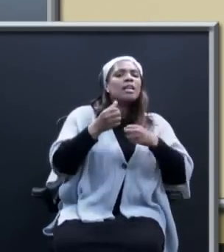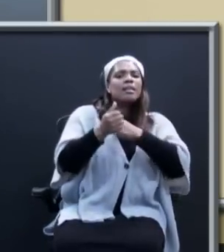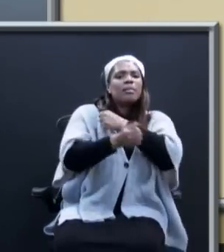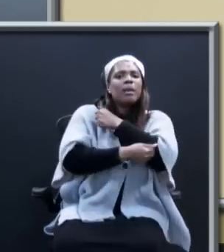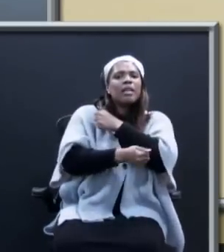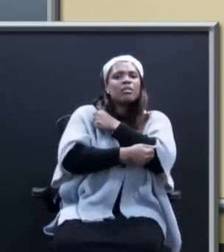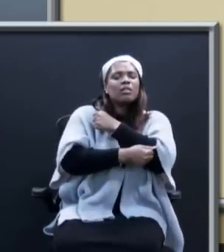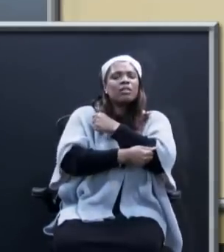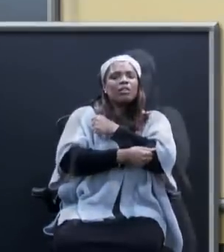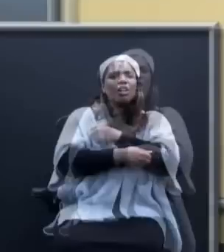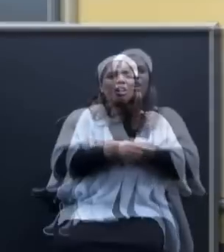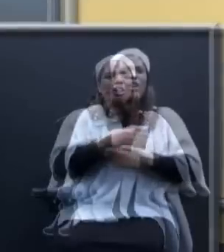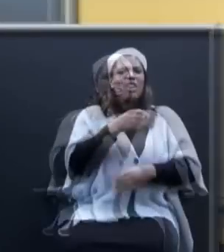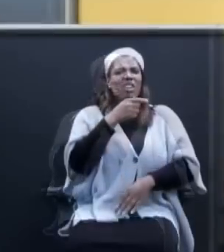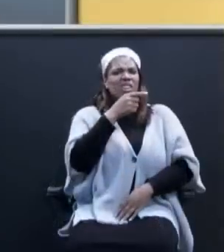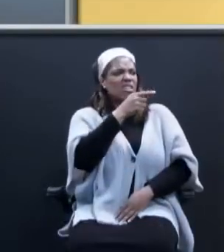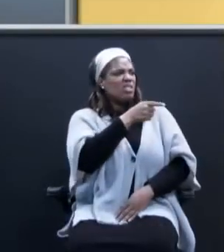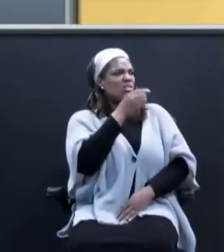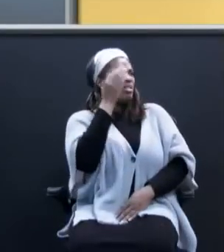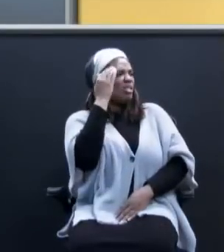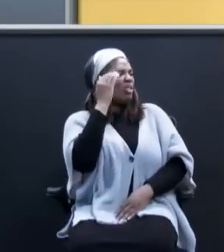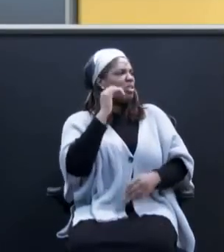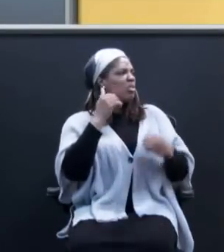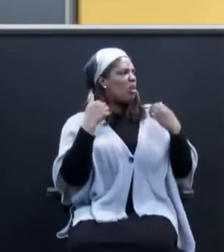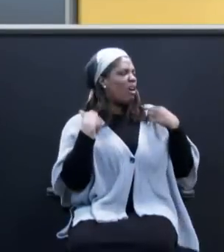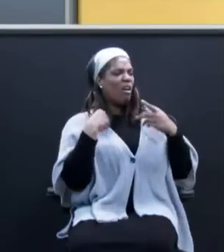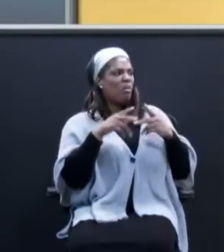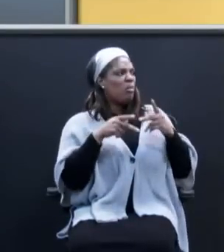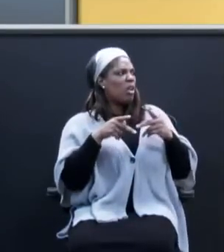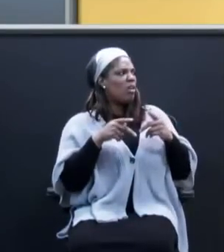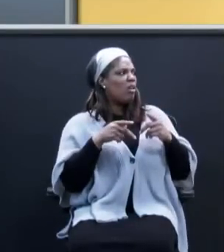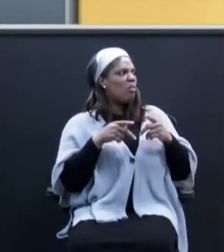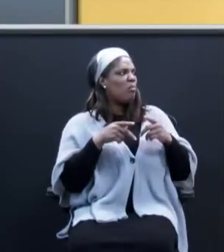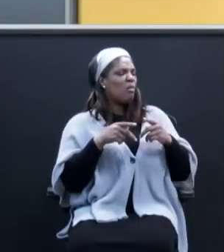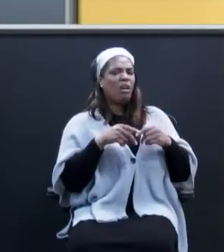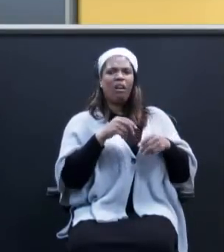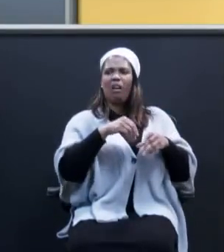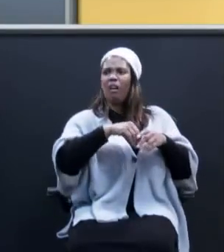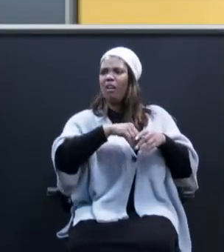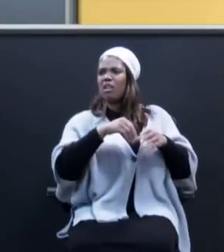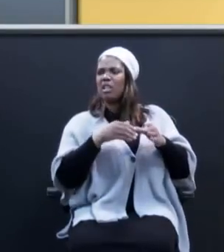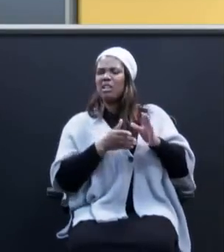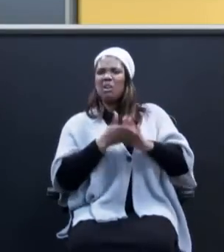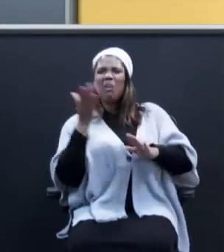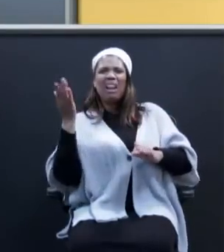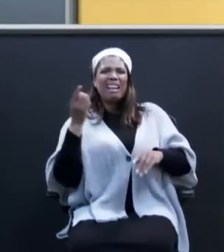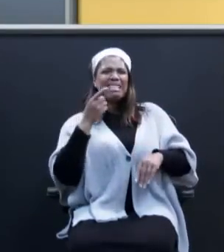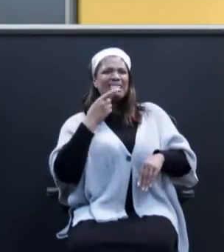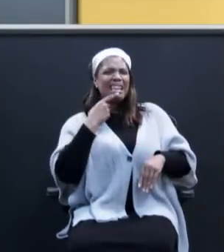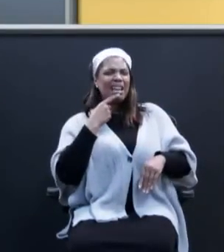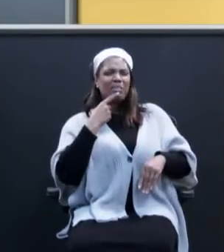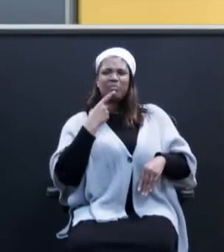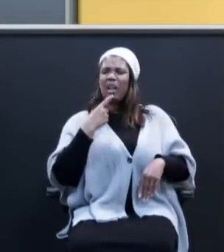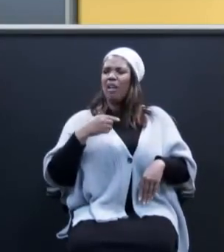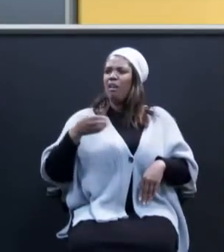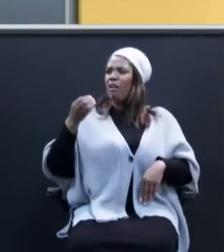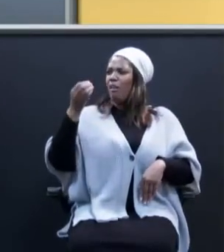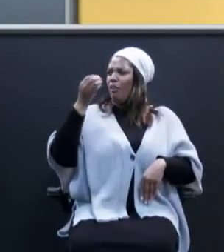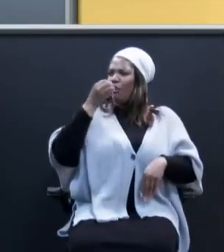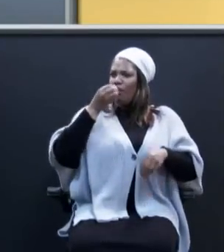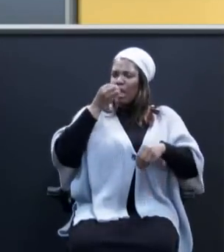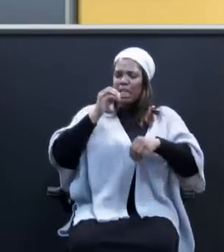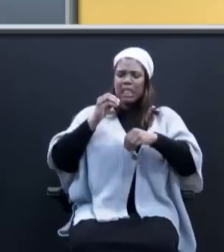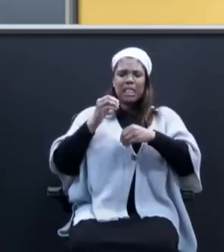out around this saying that the Passover and the Feast of Unleavened Bread is on the same day because they read